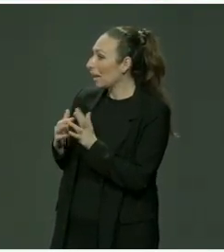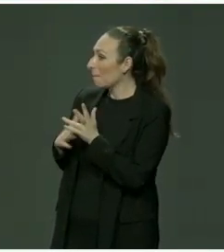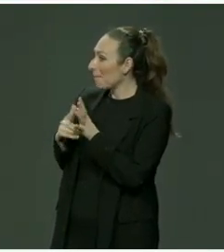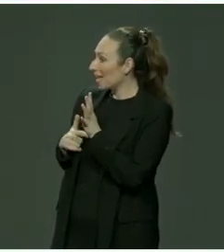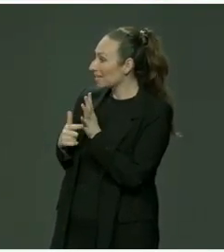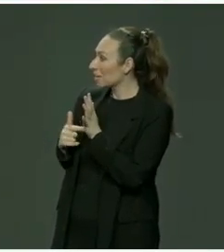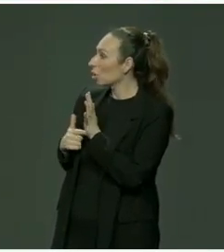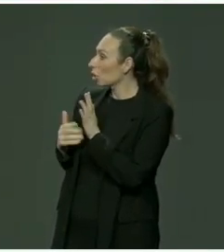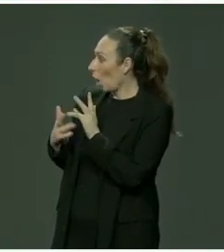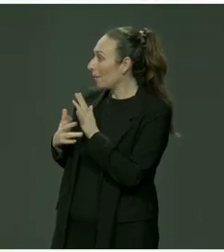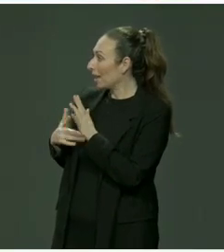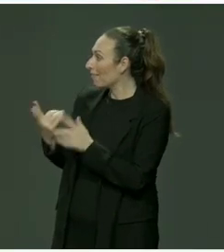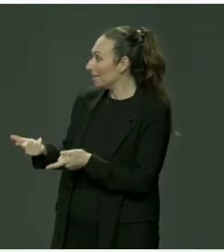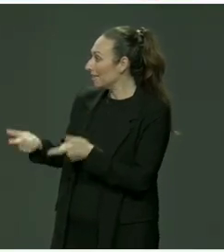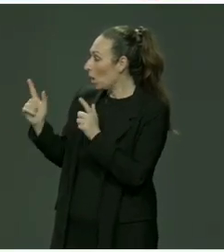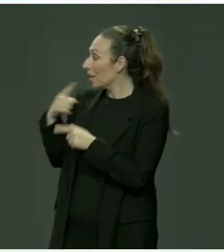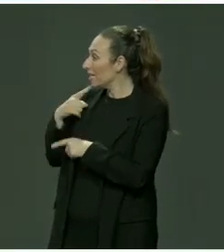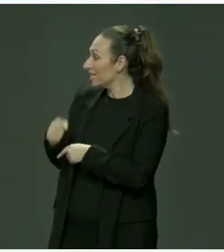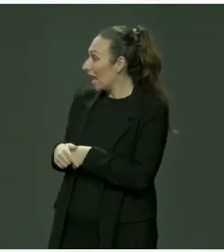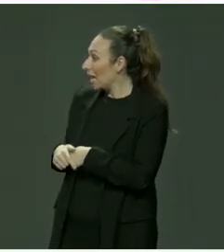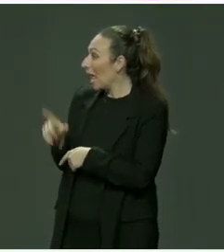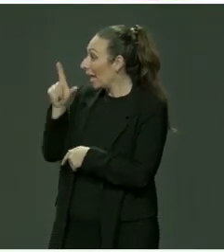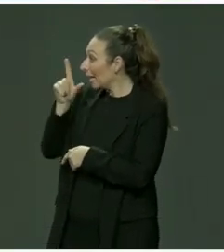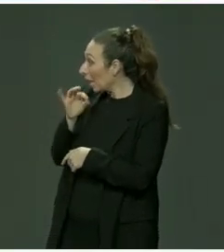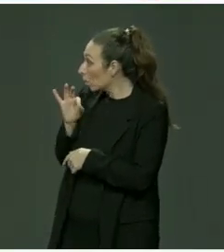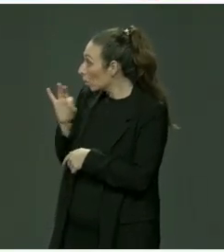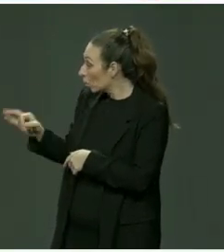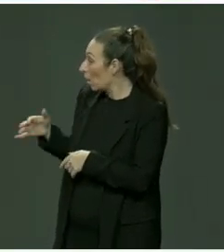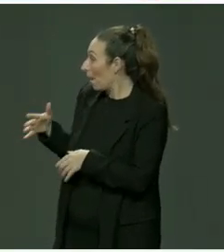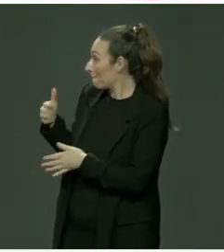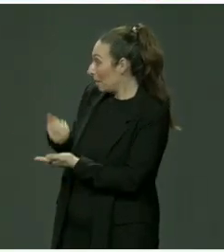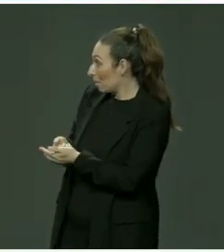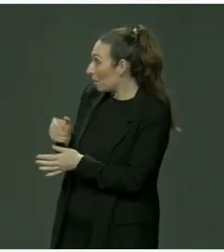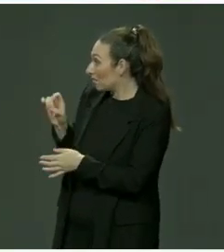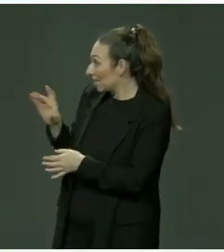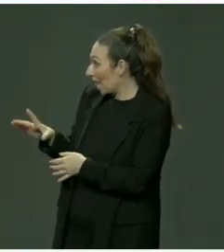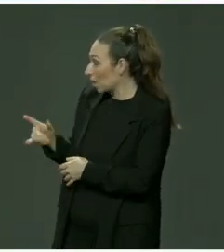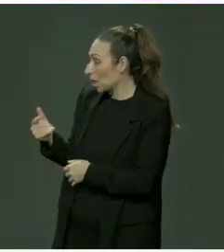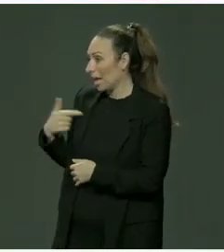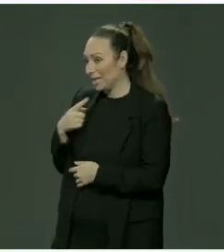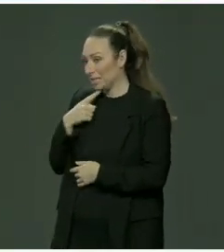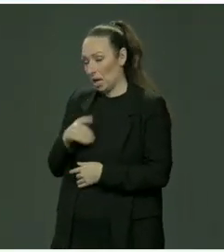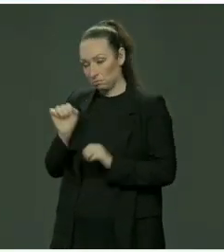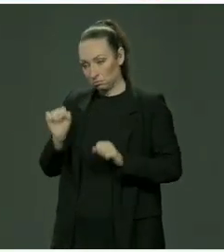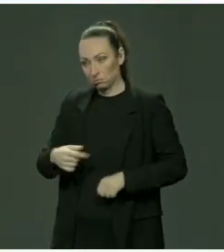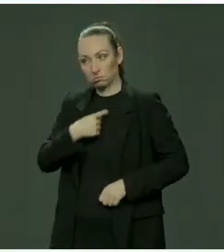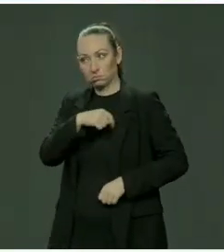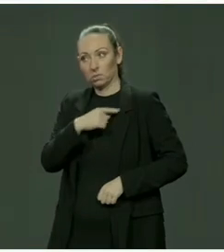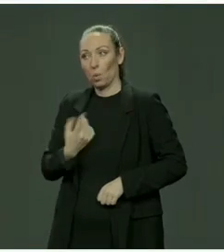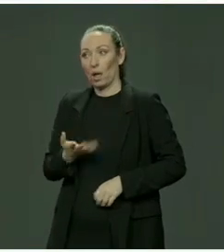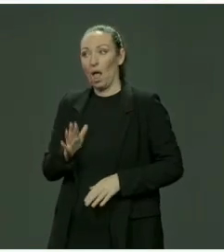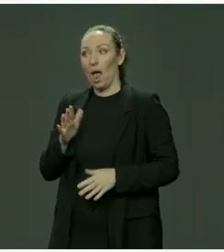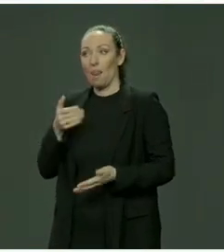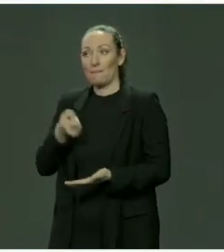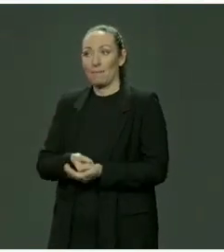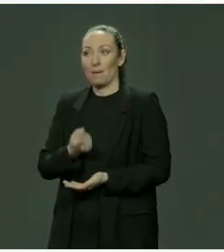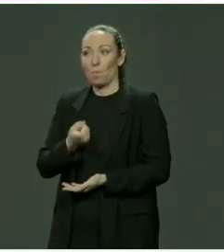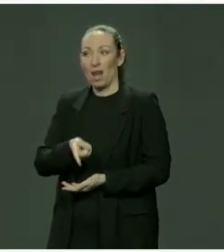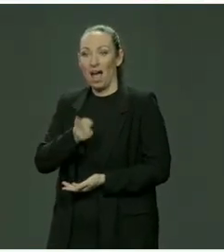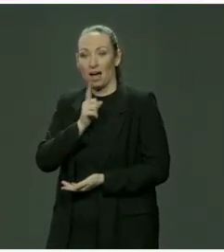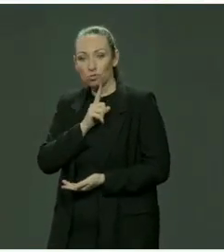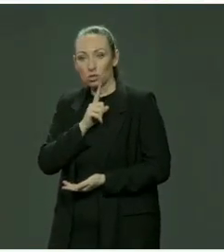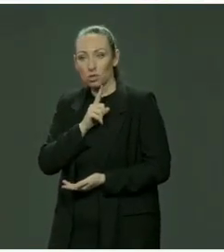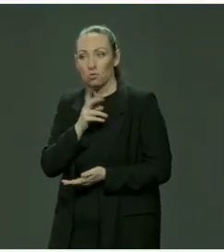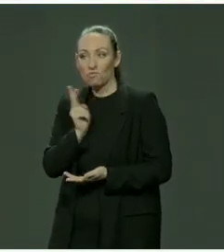clearly, I said, could you do a minimum of 10? And he said, I can assure you we do at least 100 on a granular basis. Yeah. I asked at the NAB